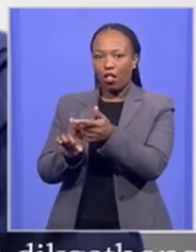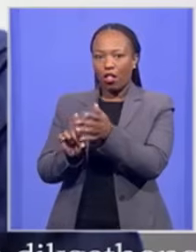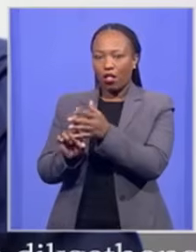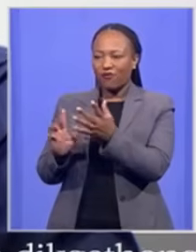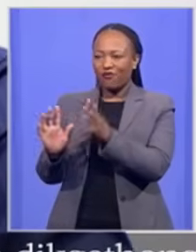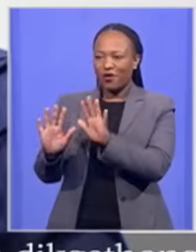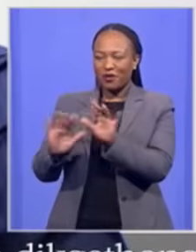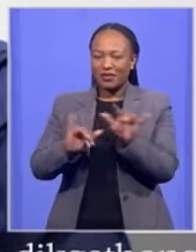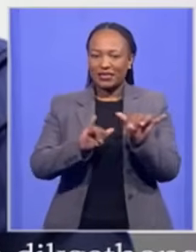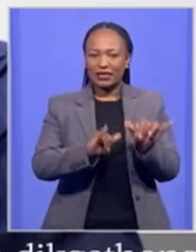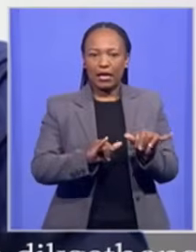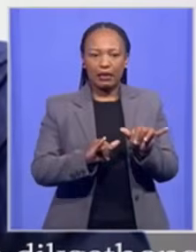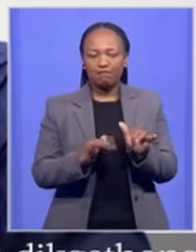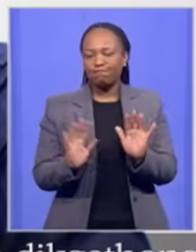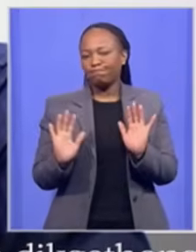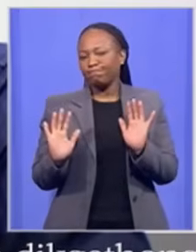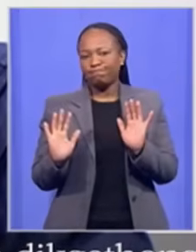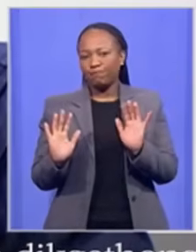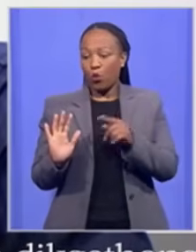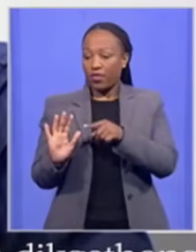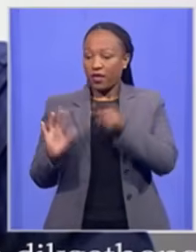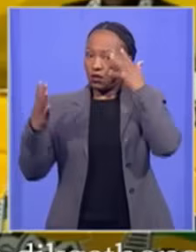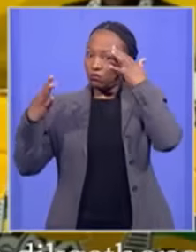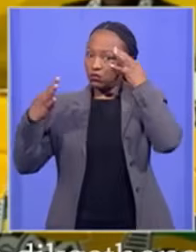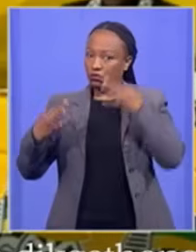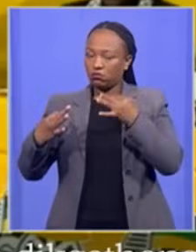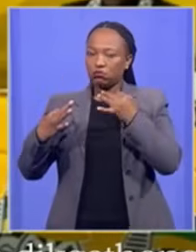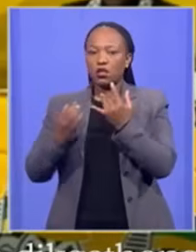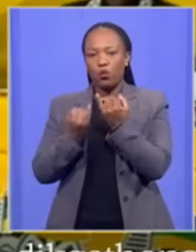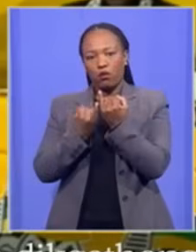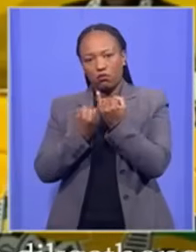from its decision of not contesting the elections.